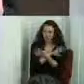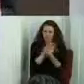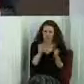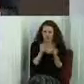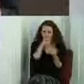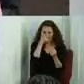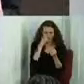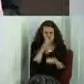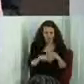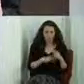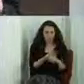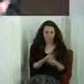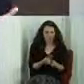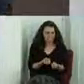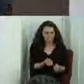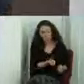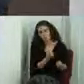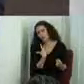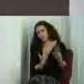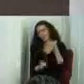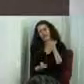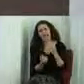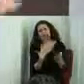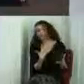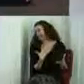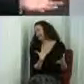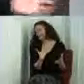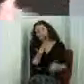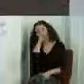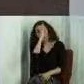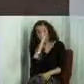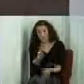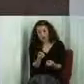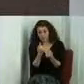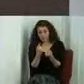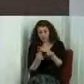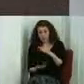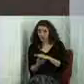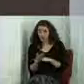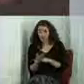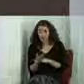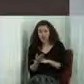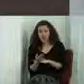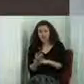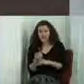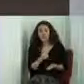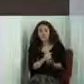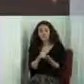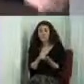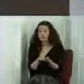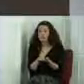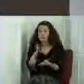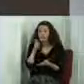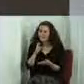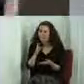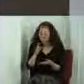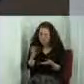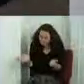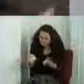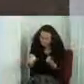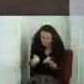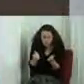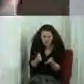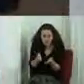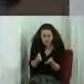us. But God comes to us this morning and says, that's not what it's about. I need to get you into a sheep pen. I need to get you